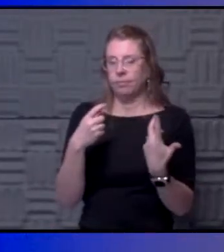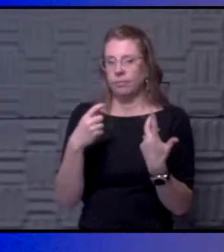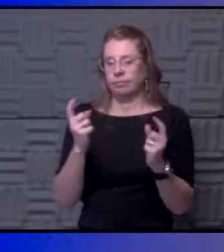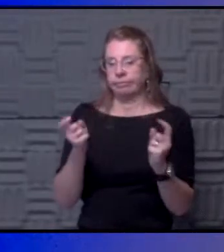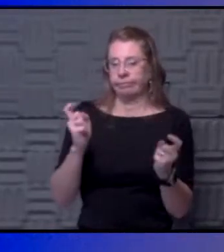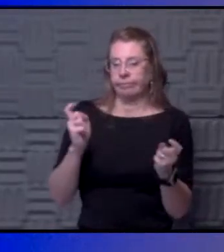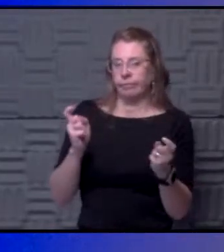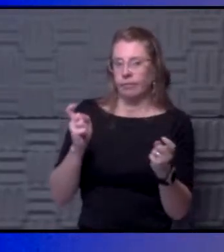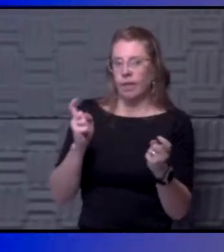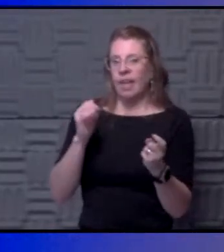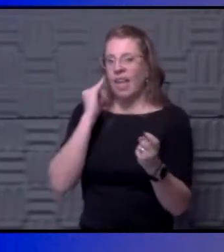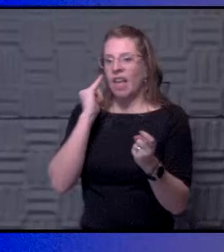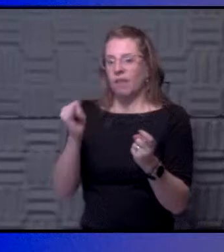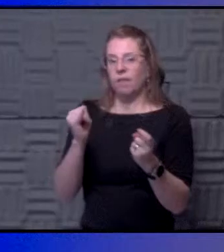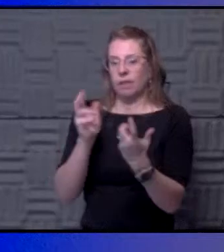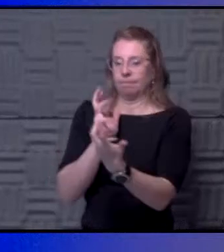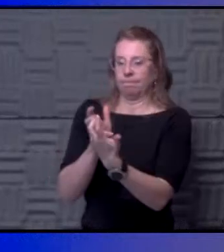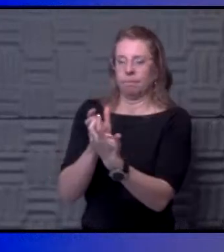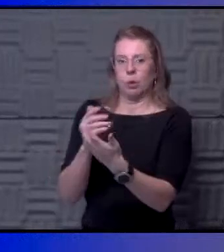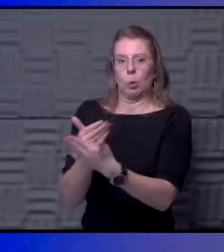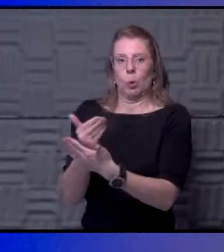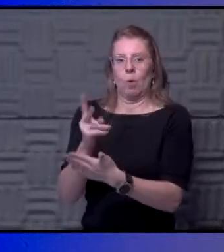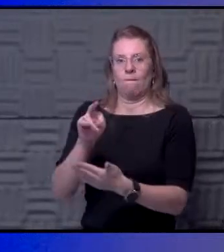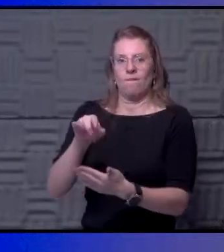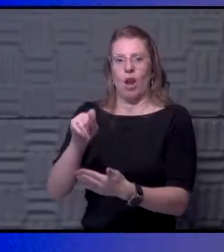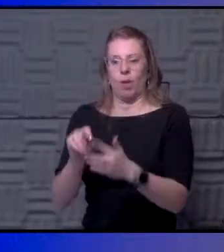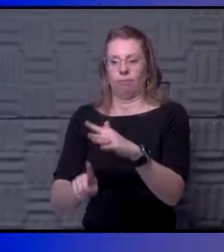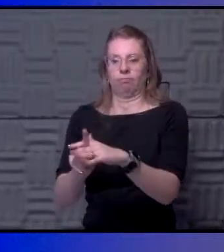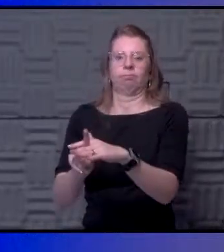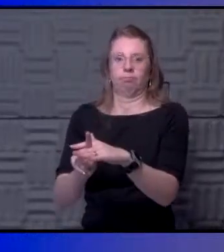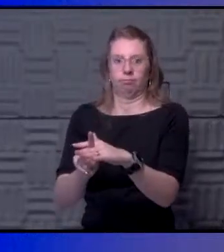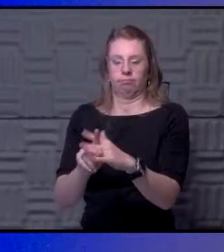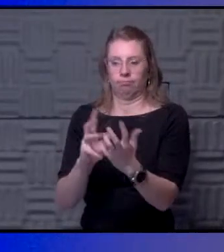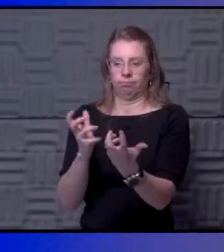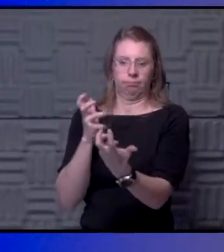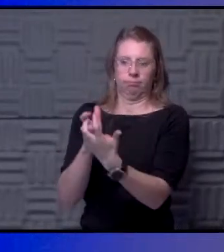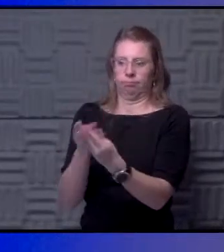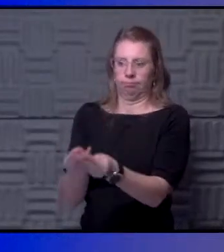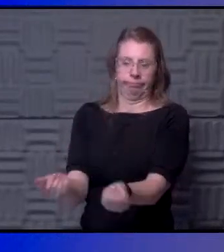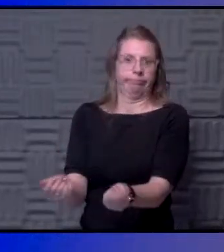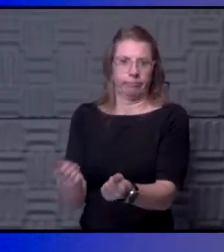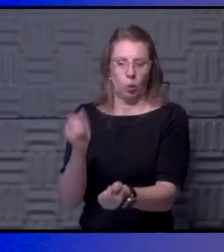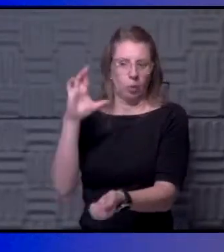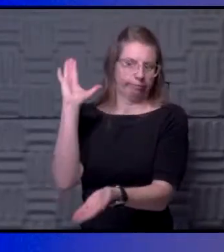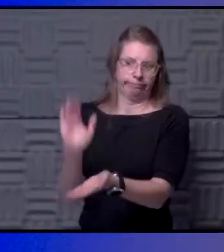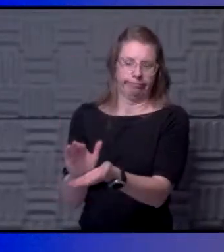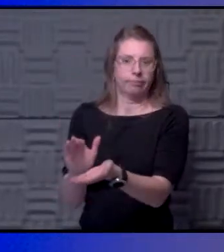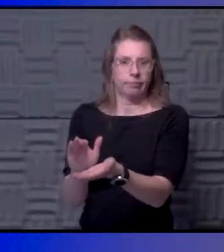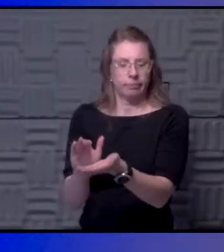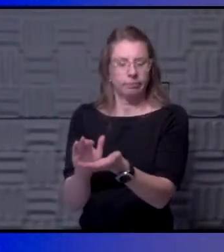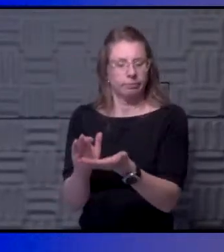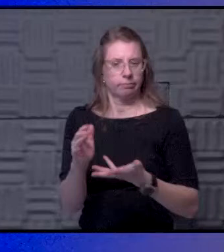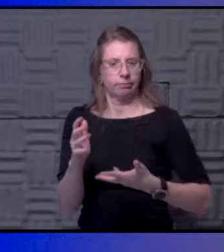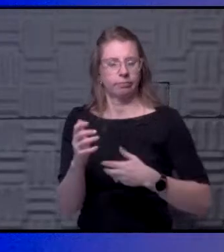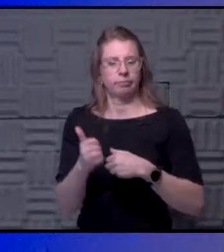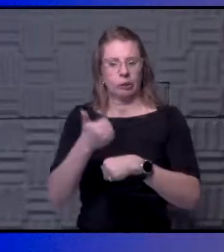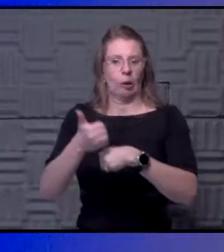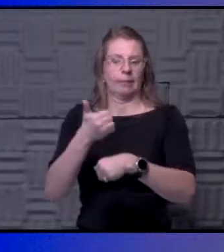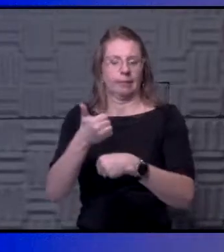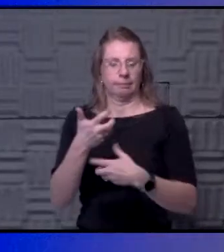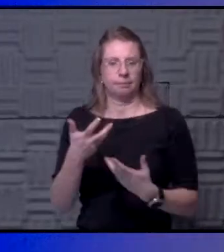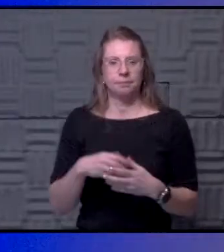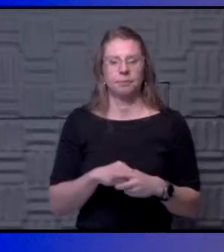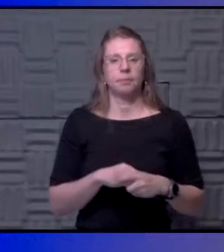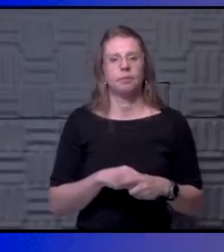pivot those vaccines to any of the new variant threats or any variant threats that may arise,